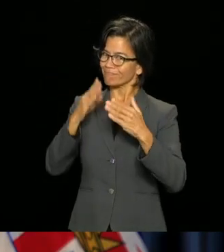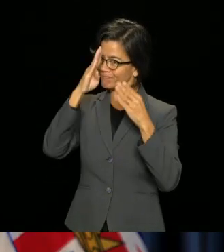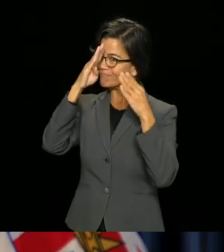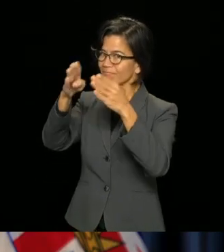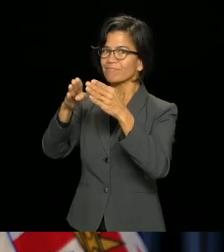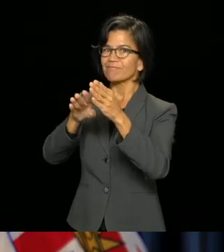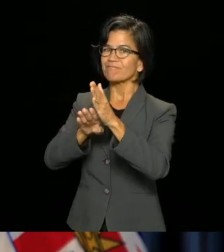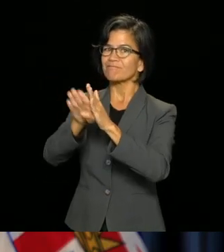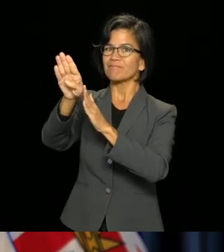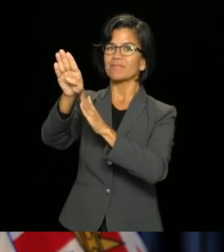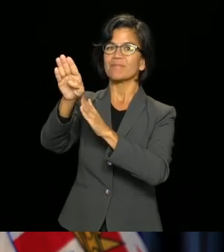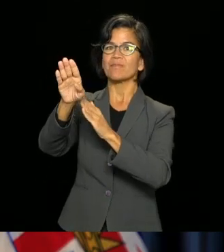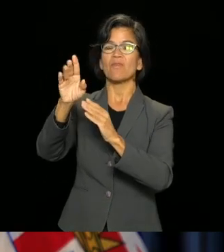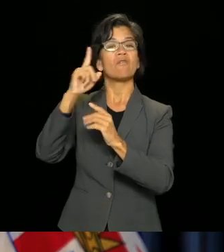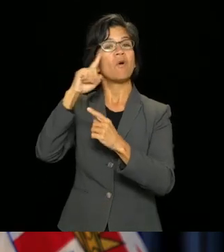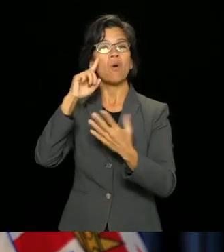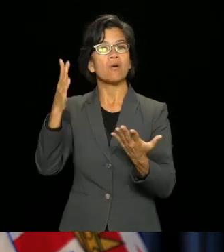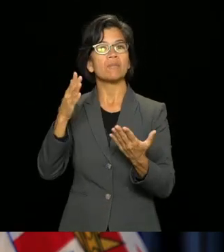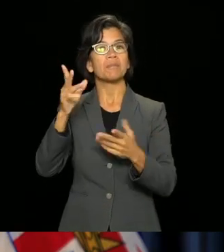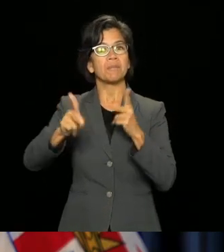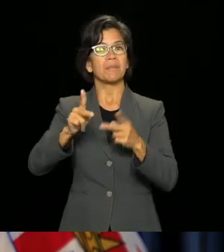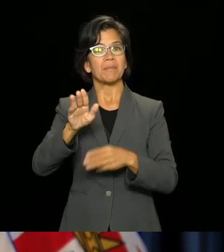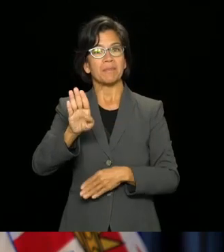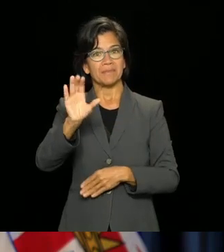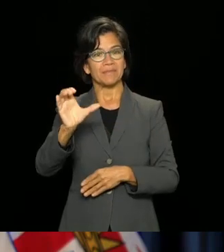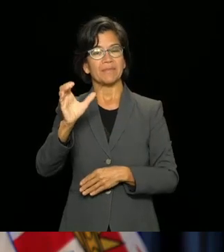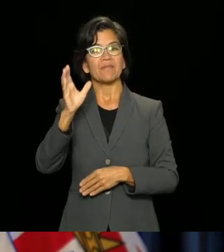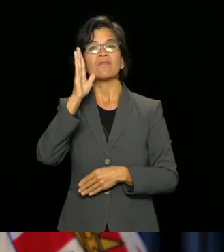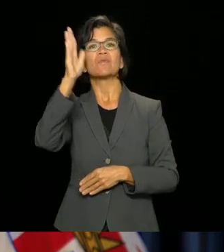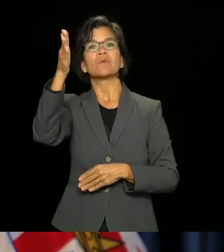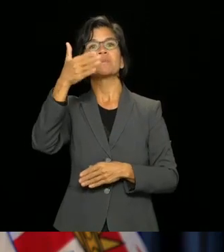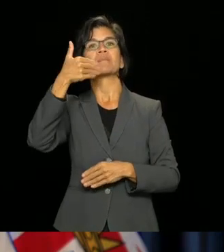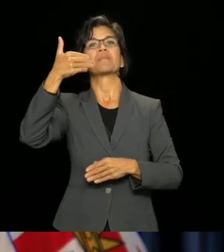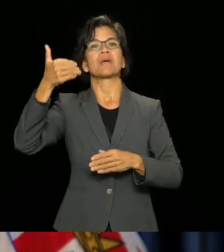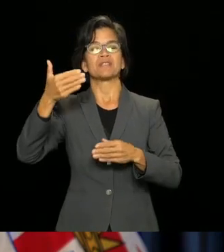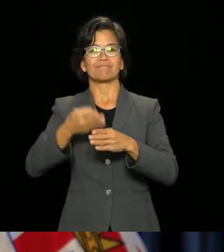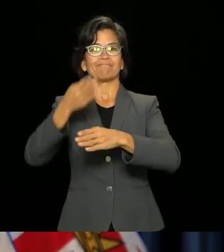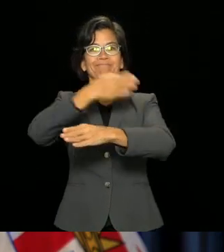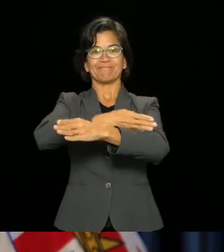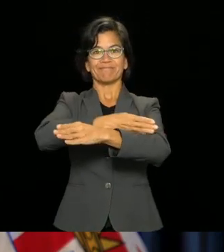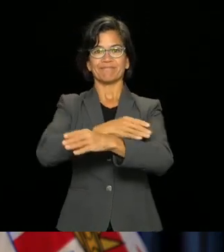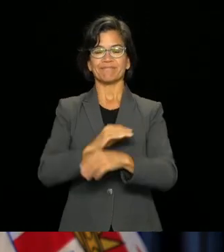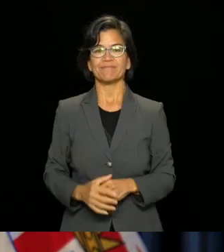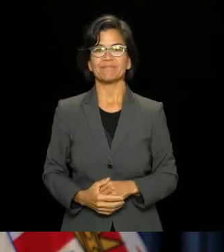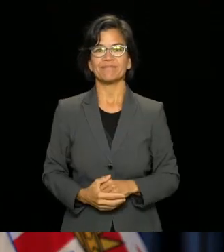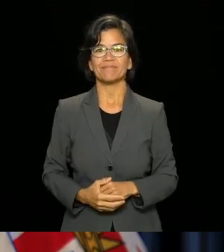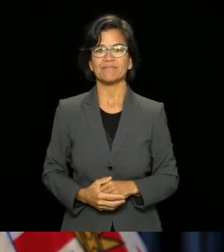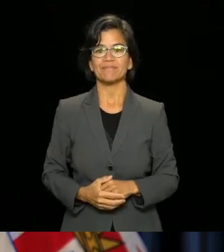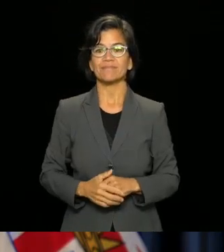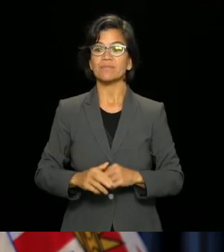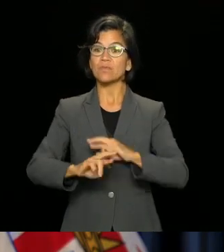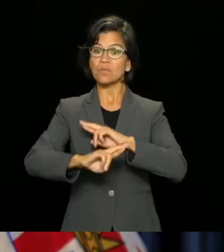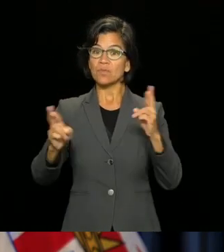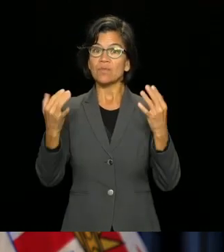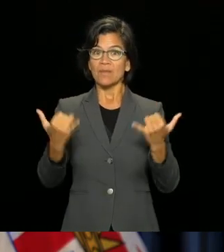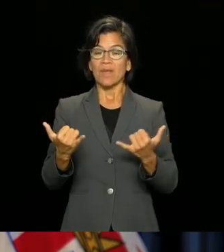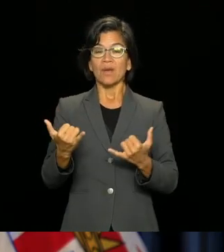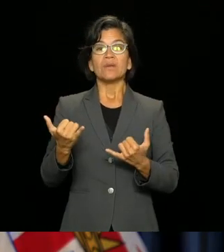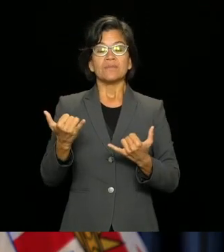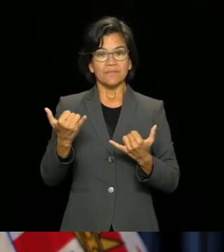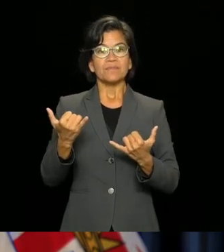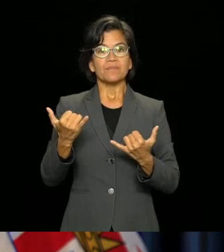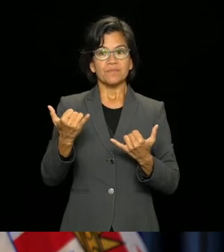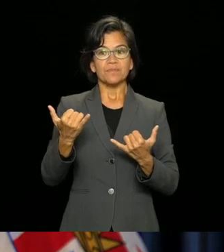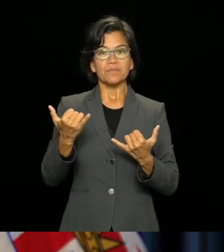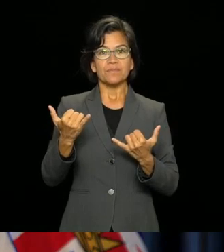better future for the people of BC. Thank you. So we will now open it up to questions. I would like to remind everybody on the